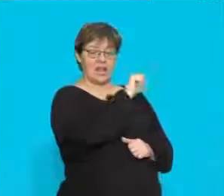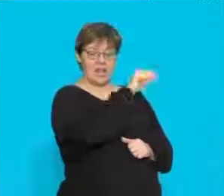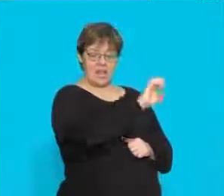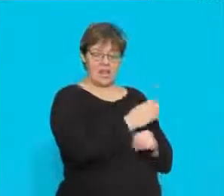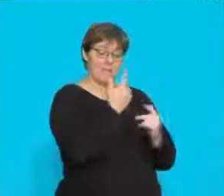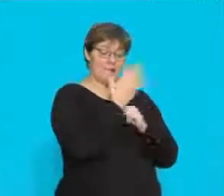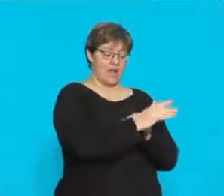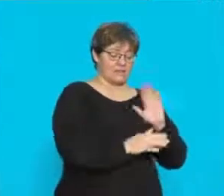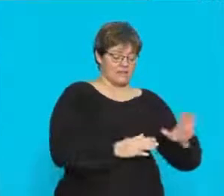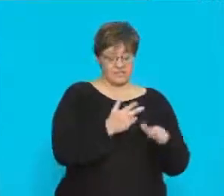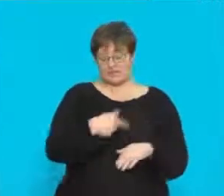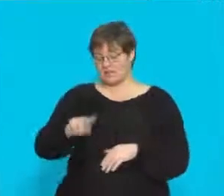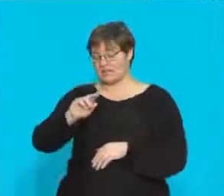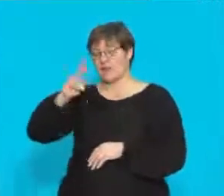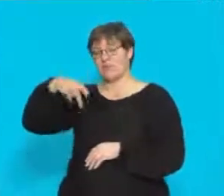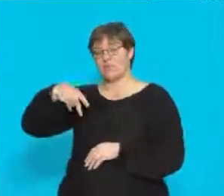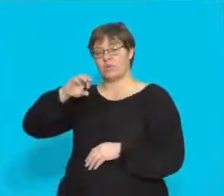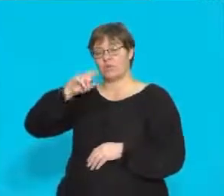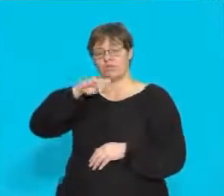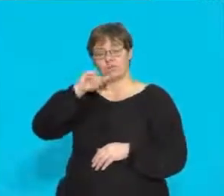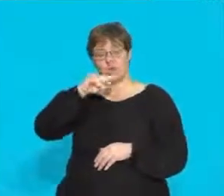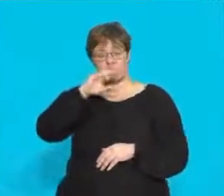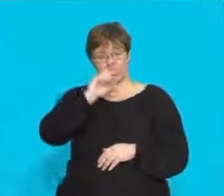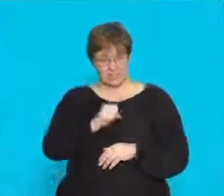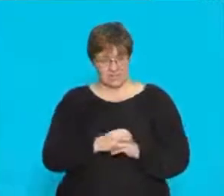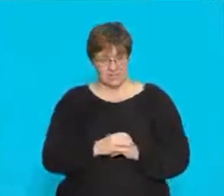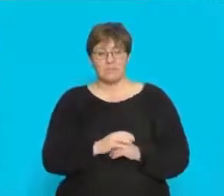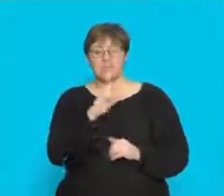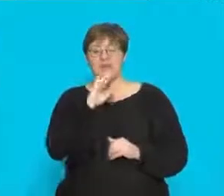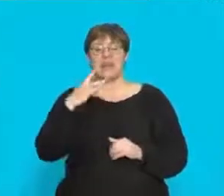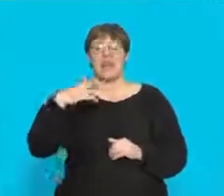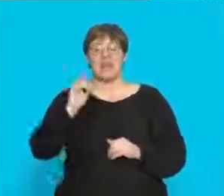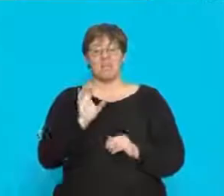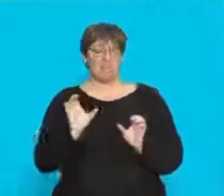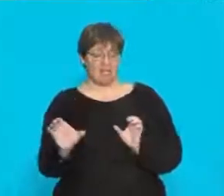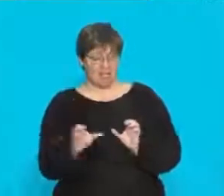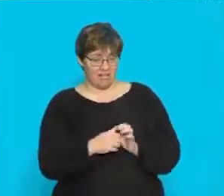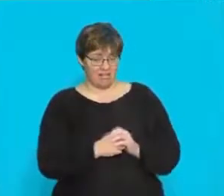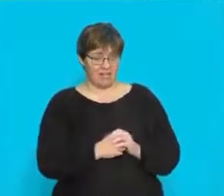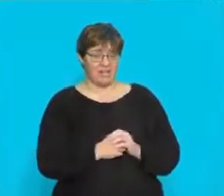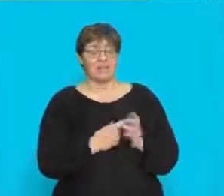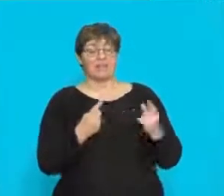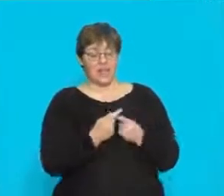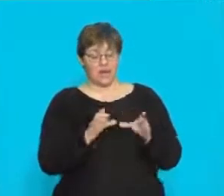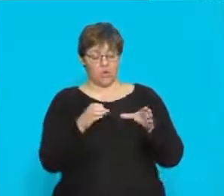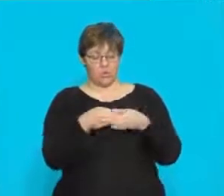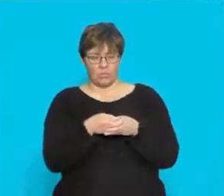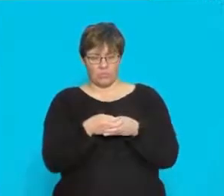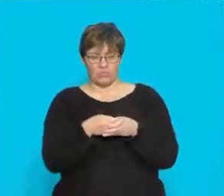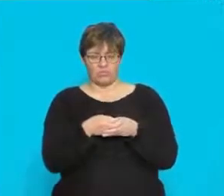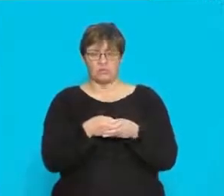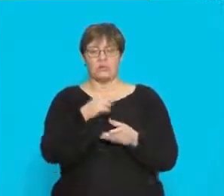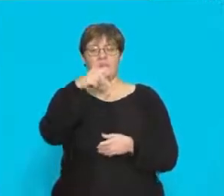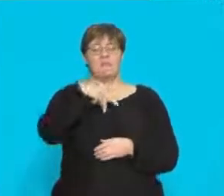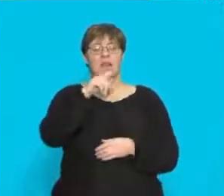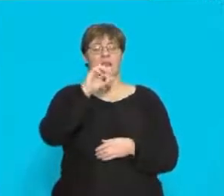You form the protozoas, which are part of the animal-like. And then you've got this group called